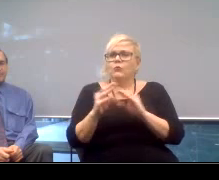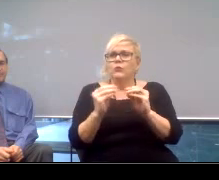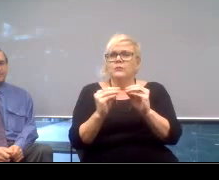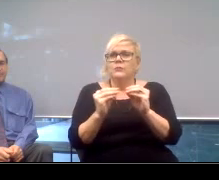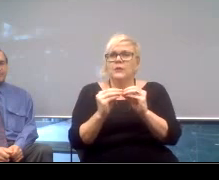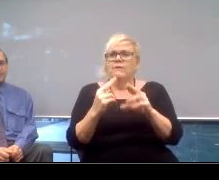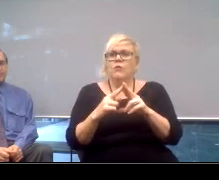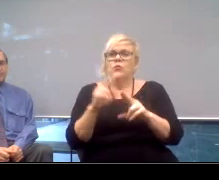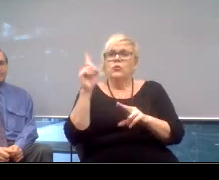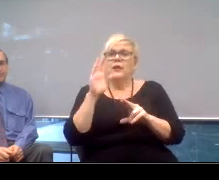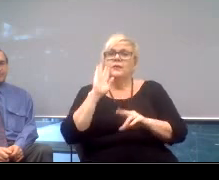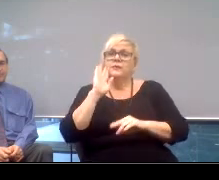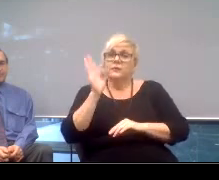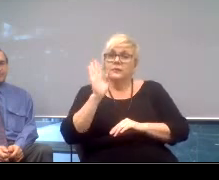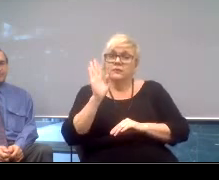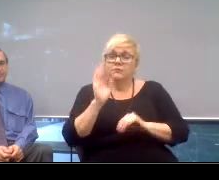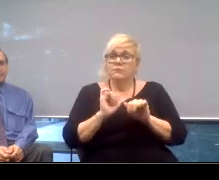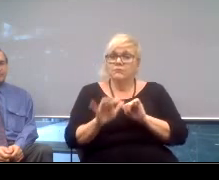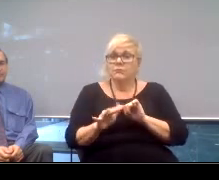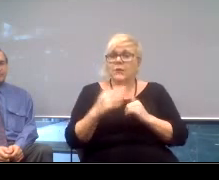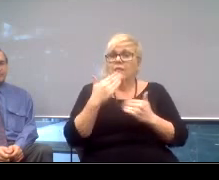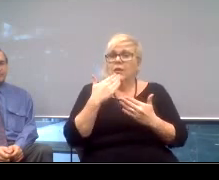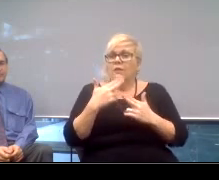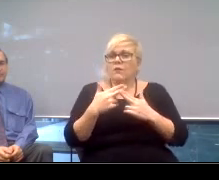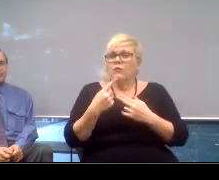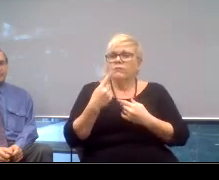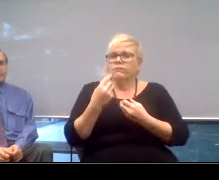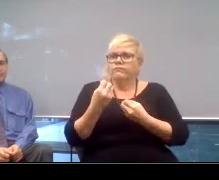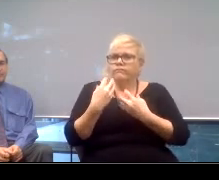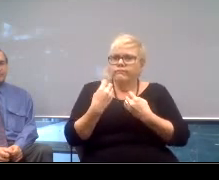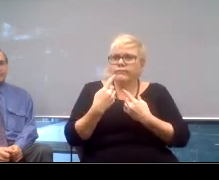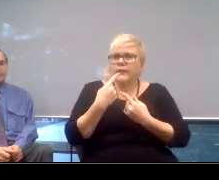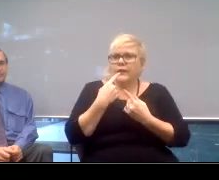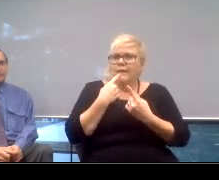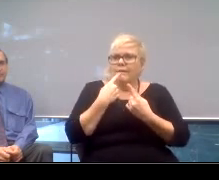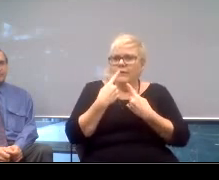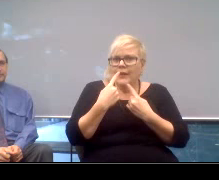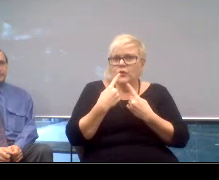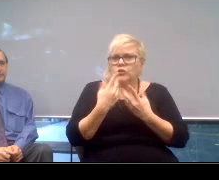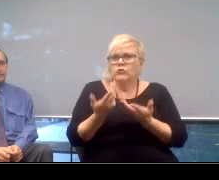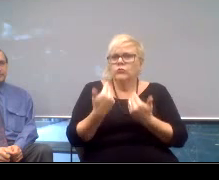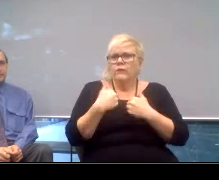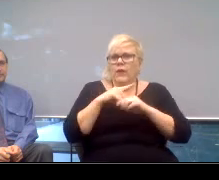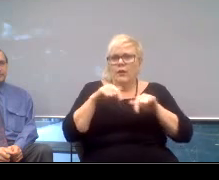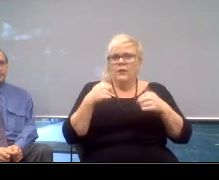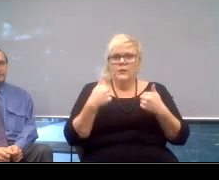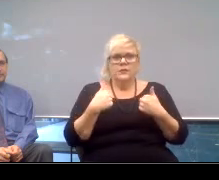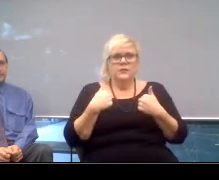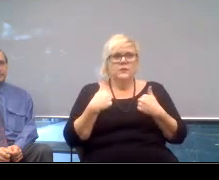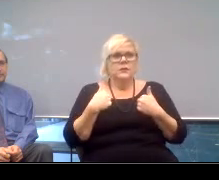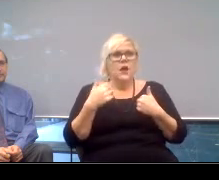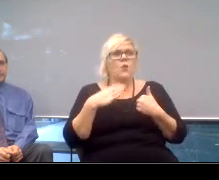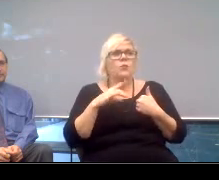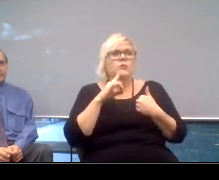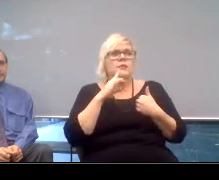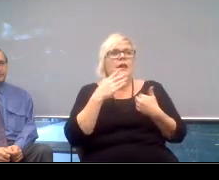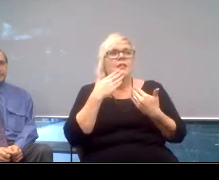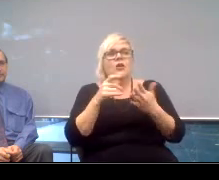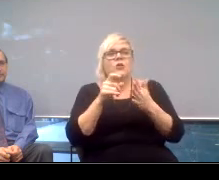for today's session, and we thank you for the range of information you've provided. I'd also like to